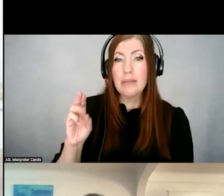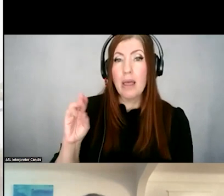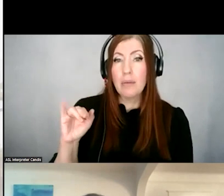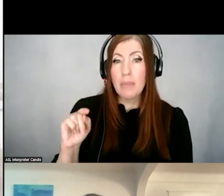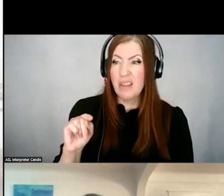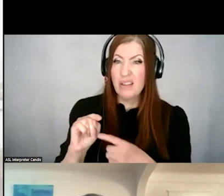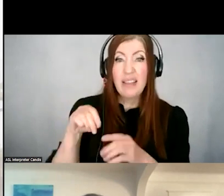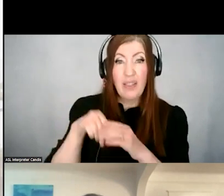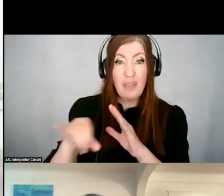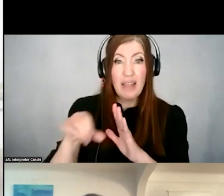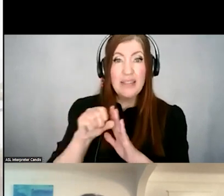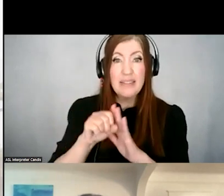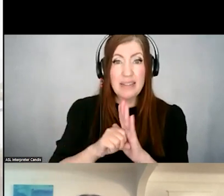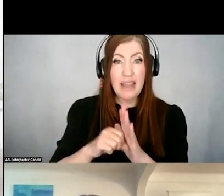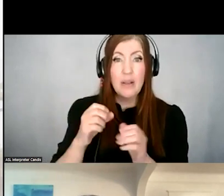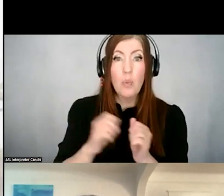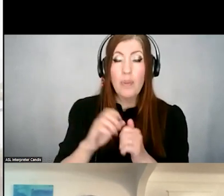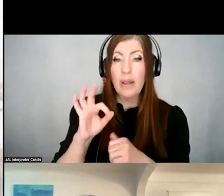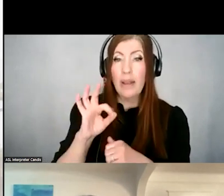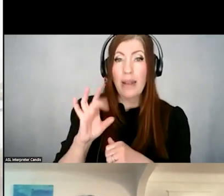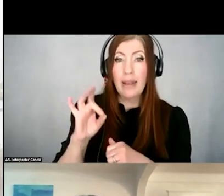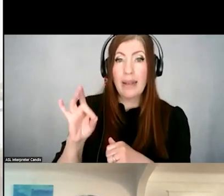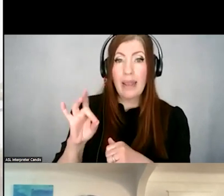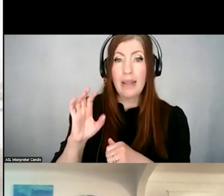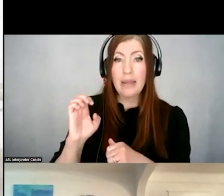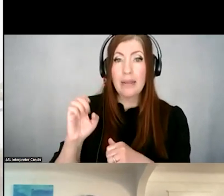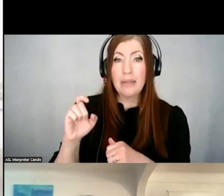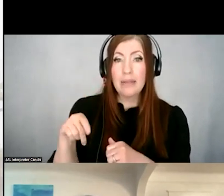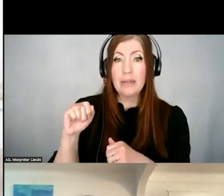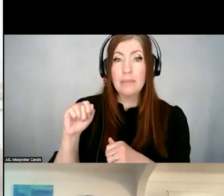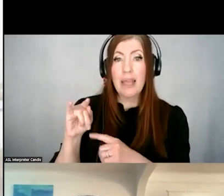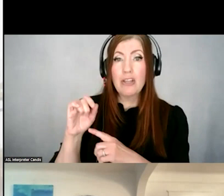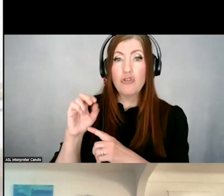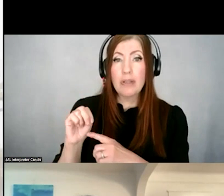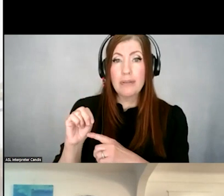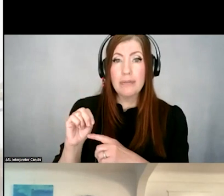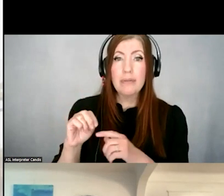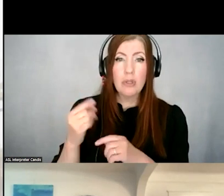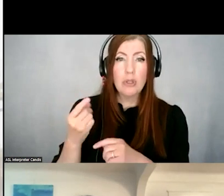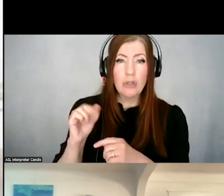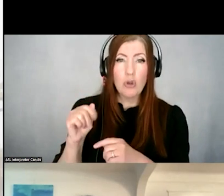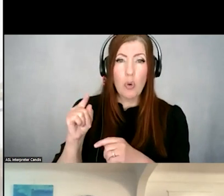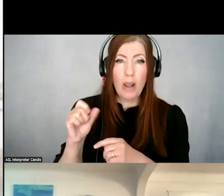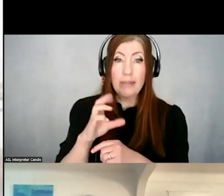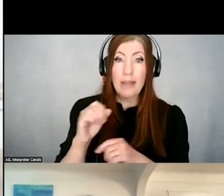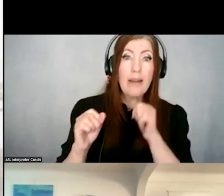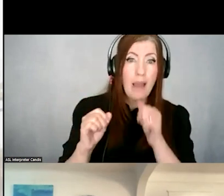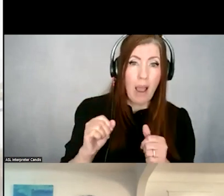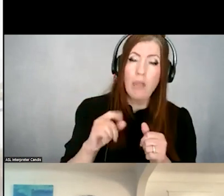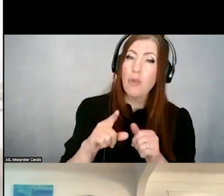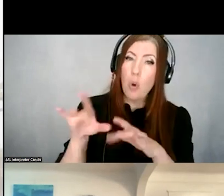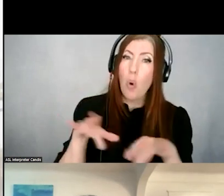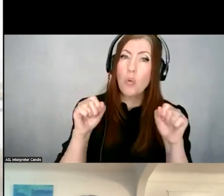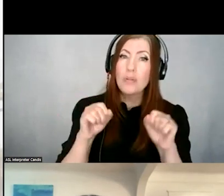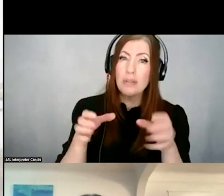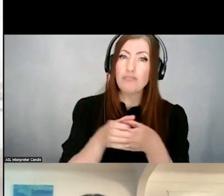those with 988 expansion grants and those without, are hosting a summit to talk about what are things that